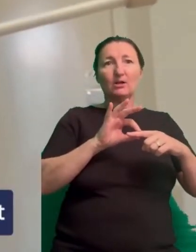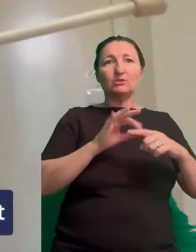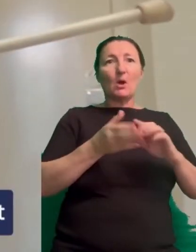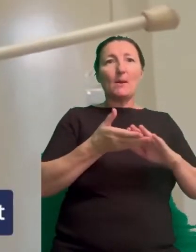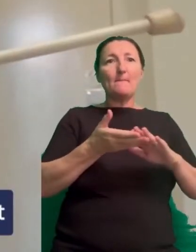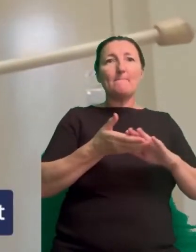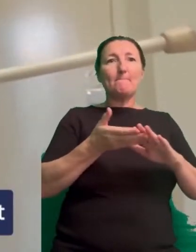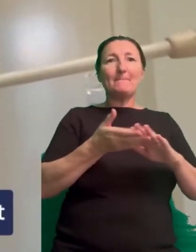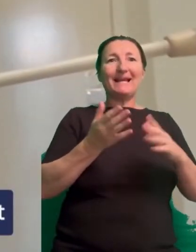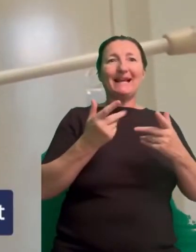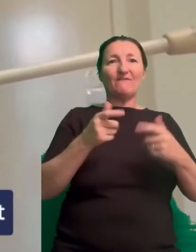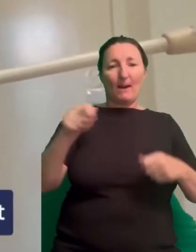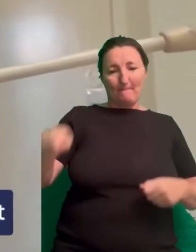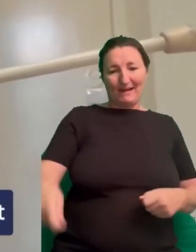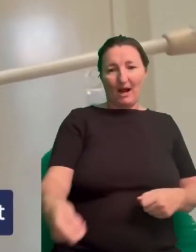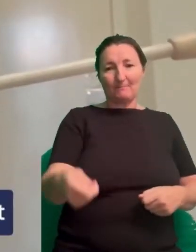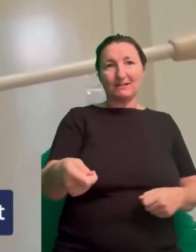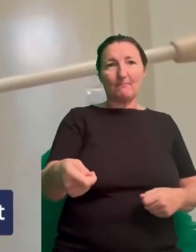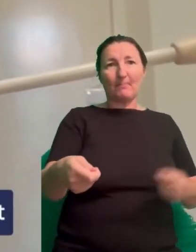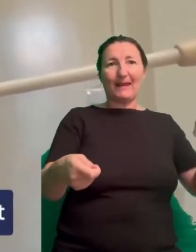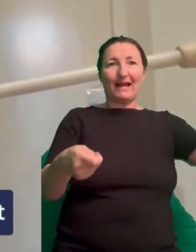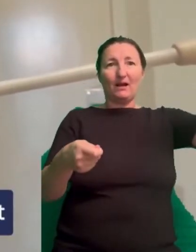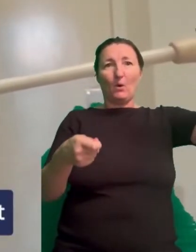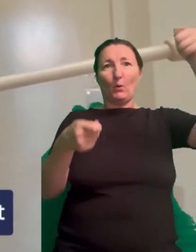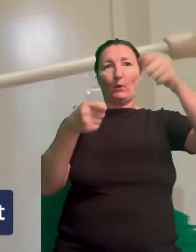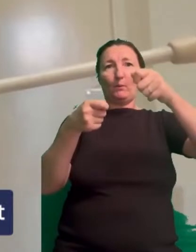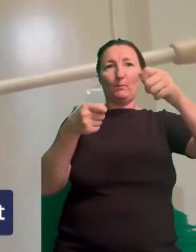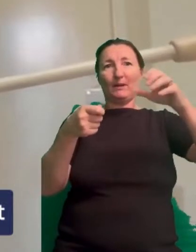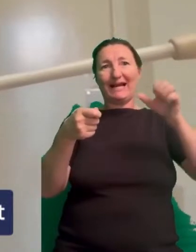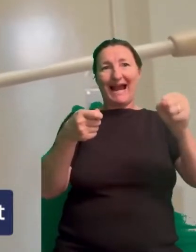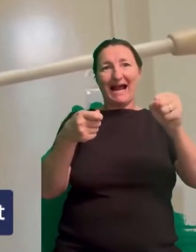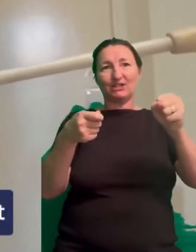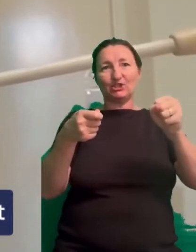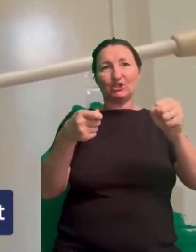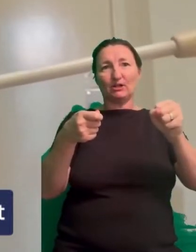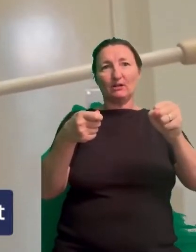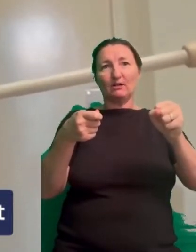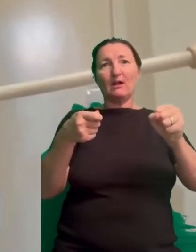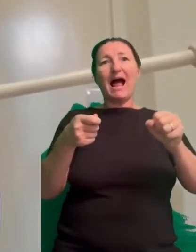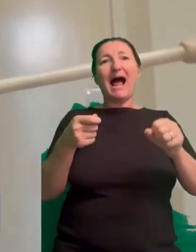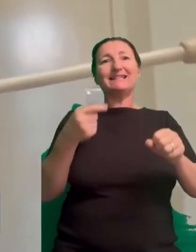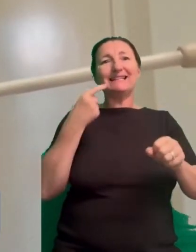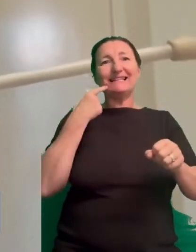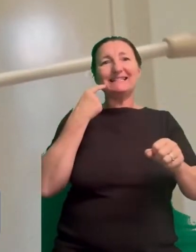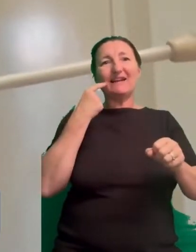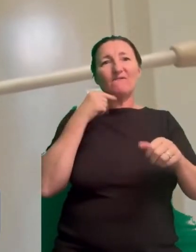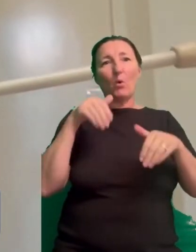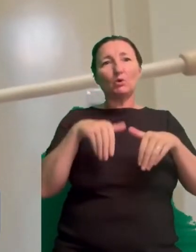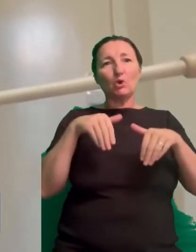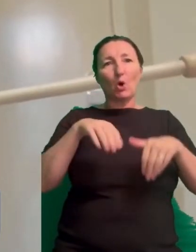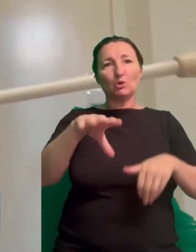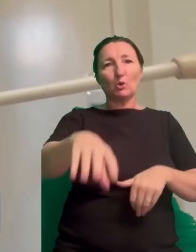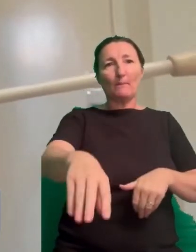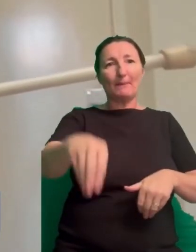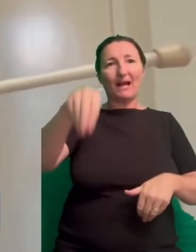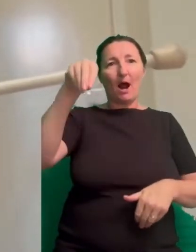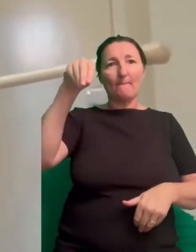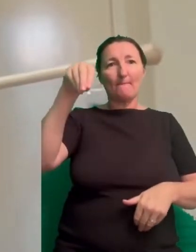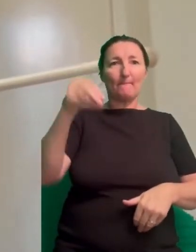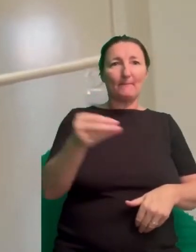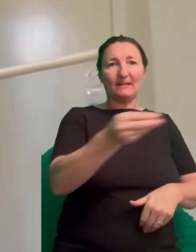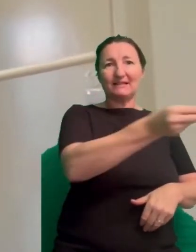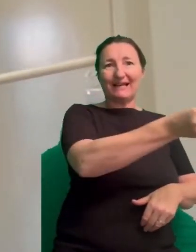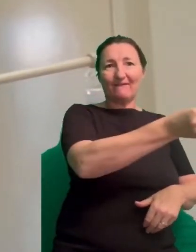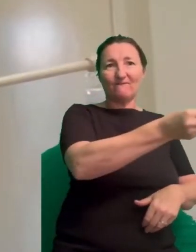face, and also because it's easier for my dog to pick it up from the lucky band, because if I drop it on